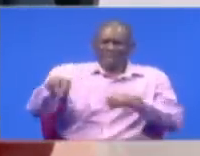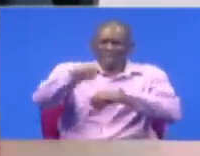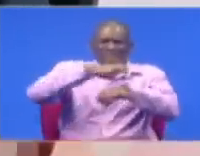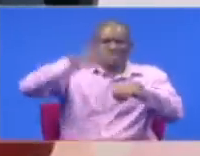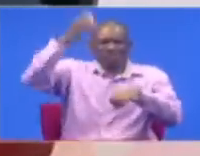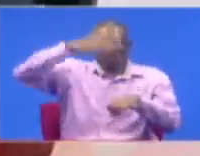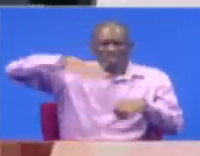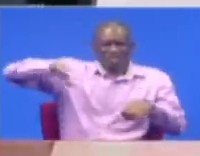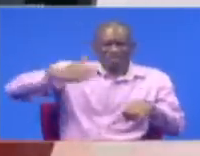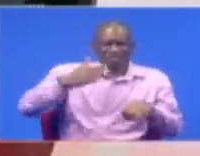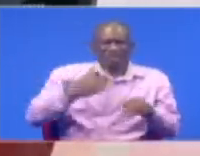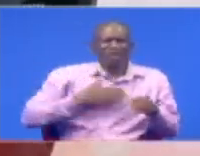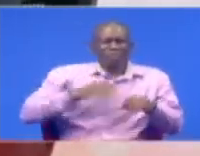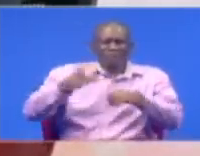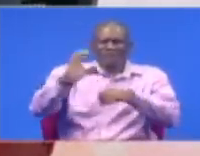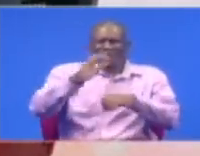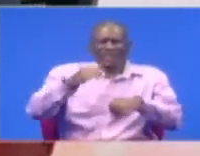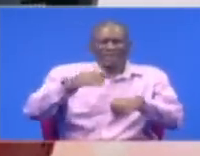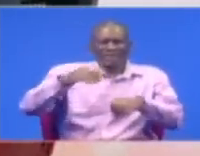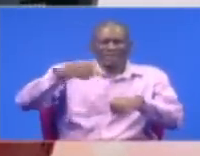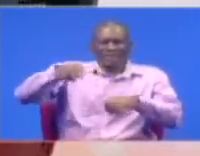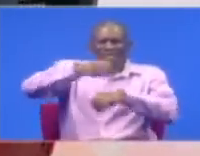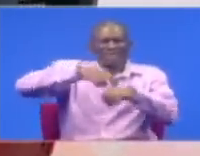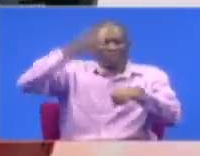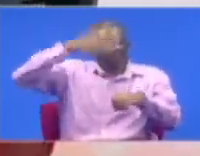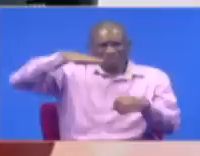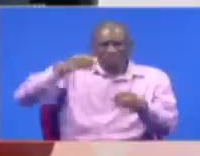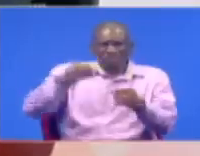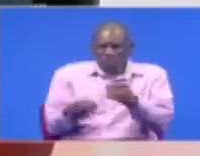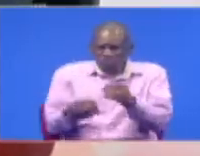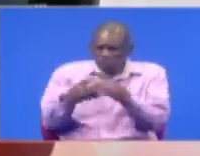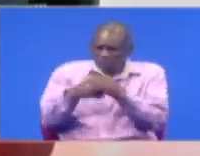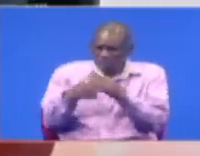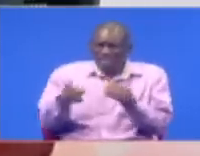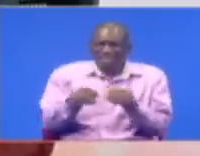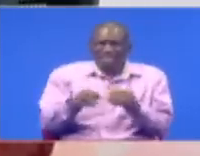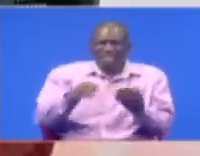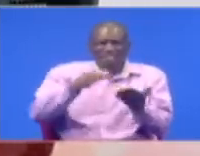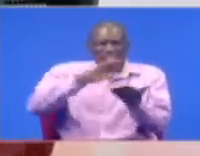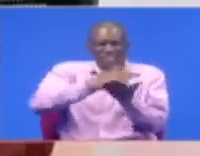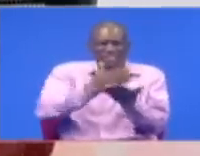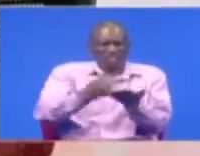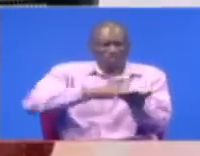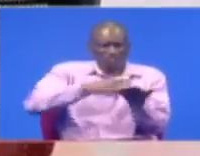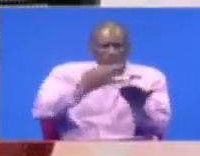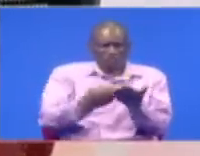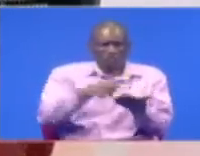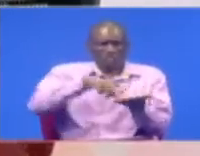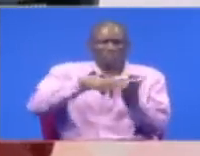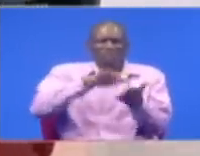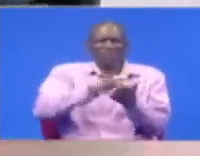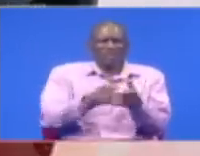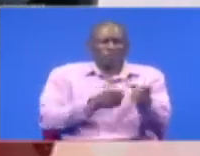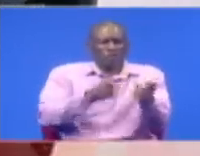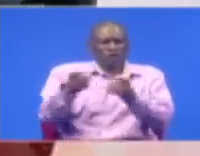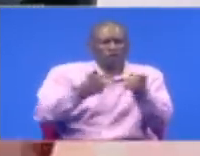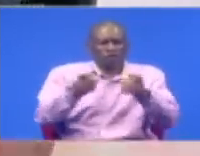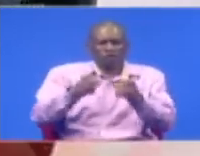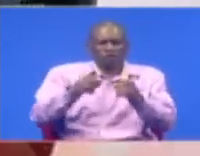Assembly, to legislate division of revenue bill, it means then we're in total control over